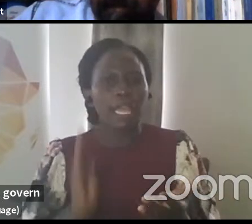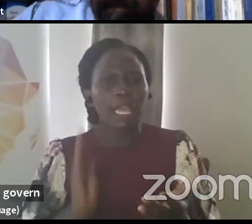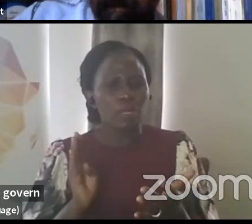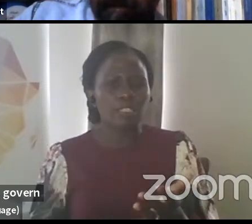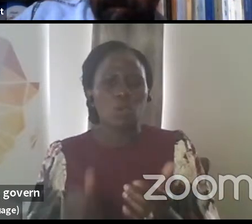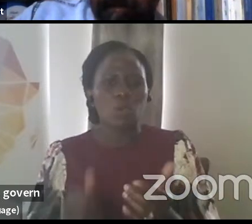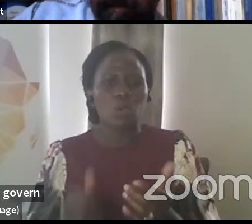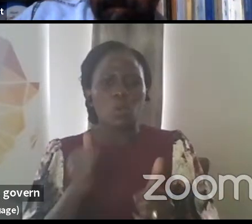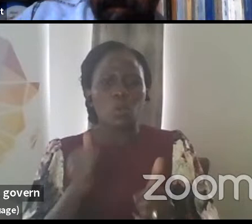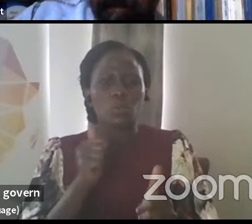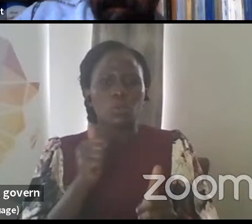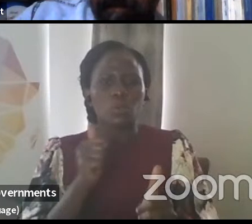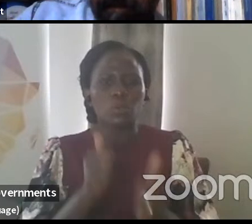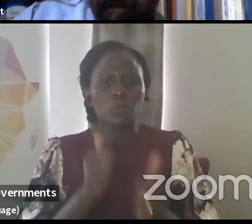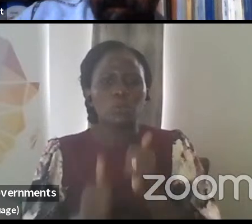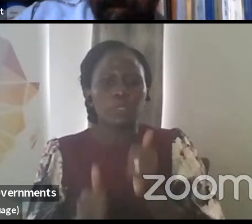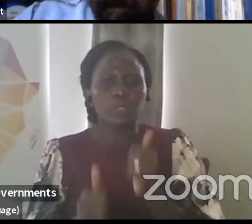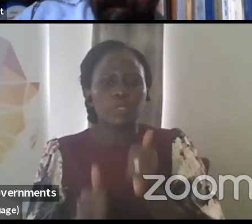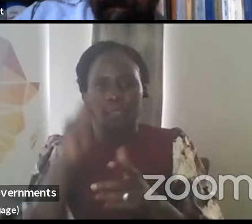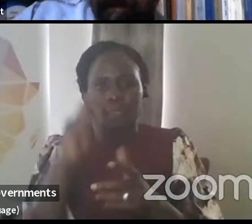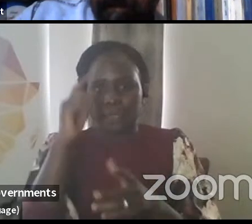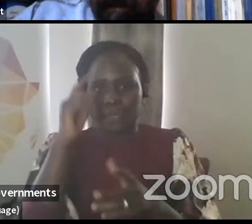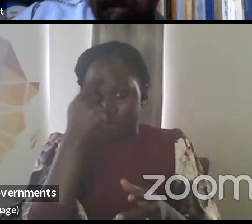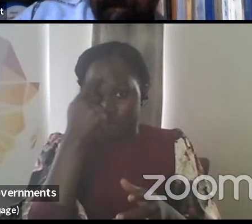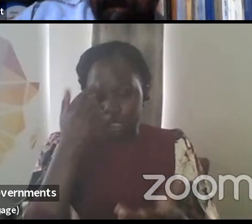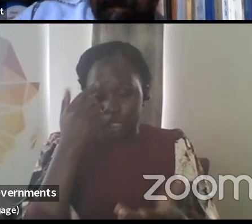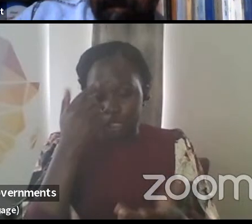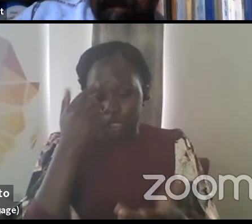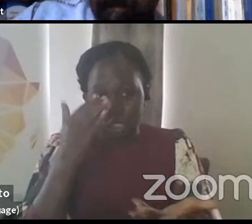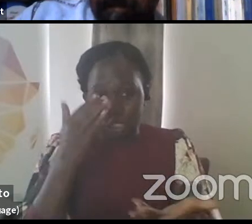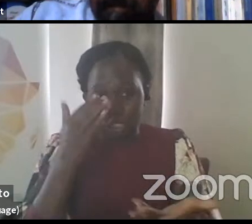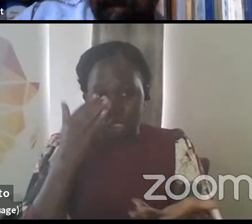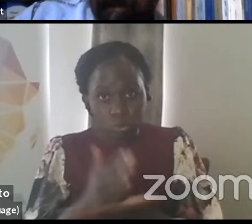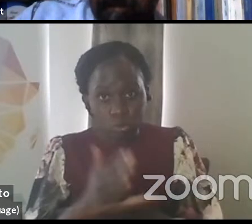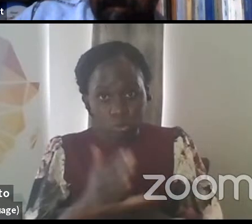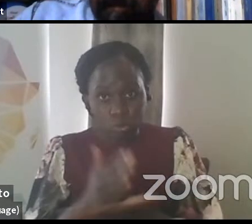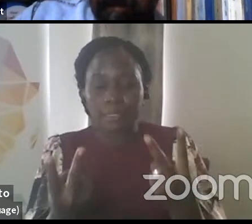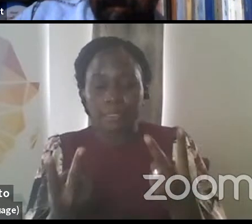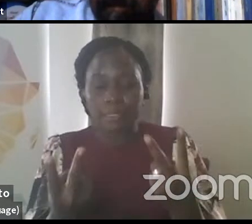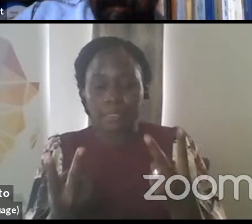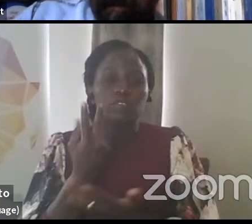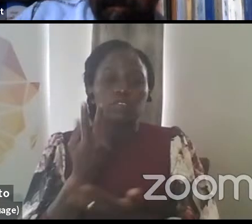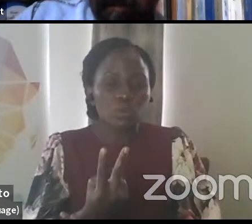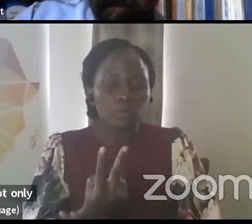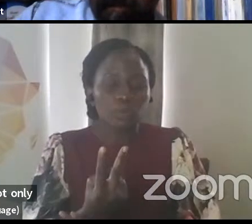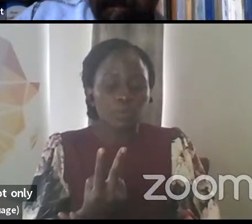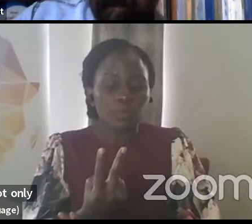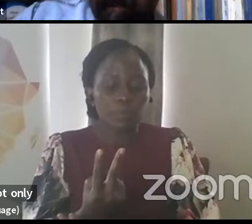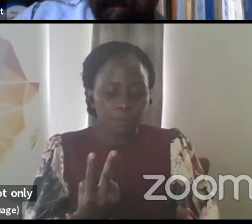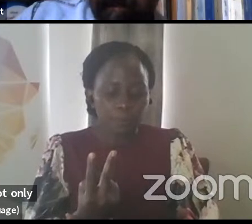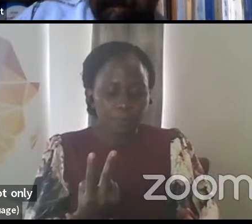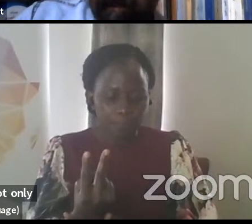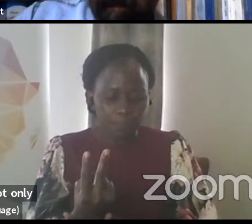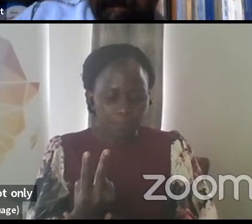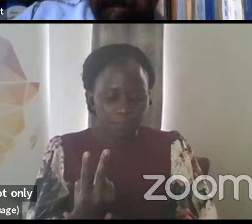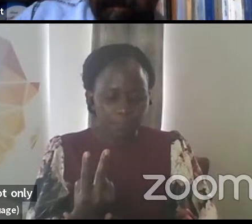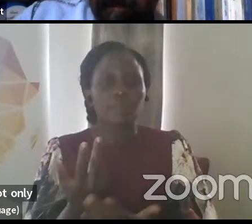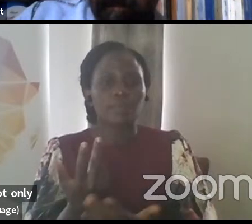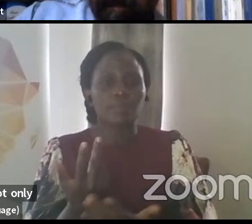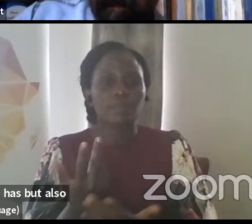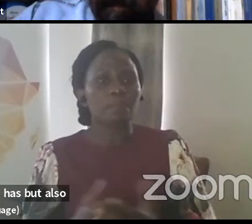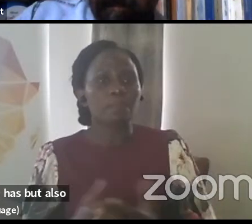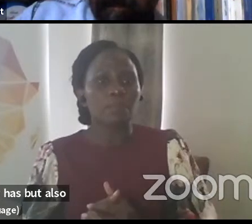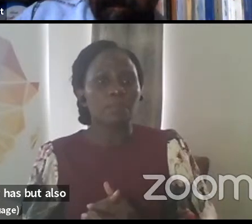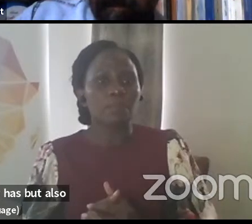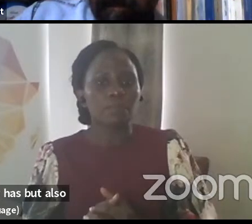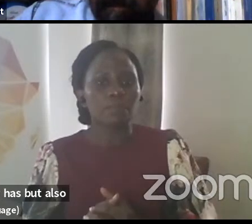actually buying surveillance tools to not only harass, but also actually survey